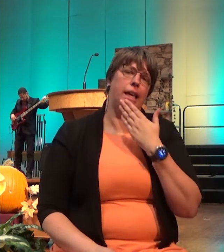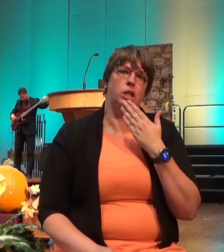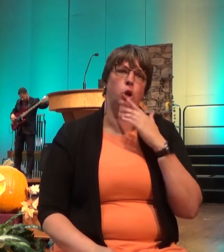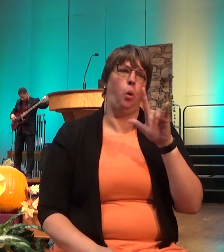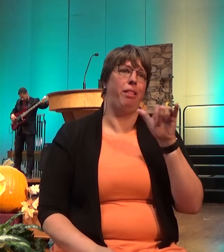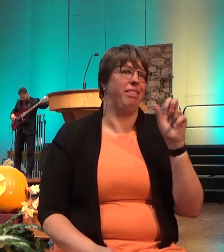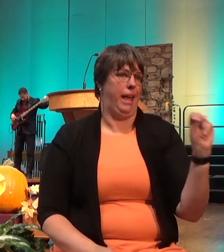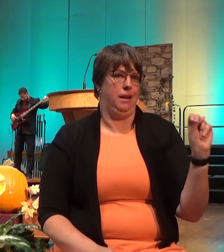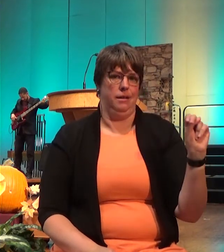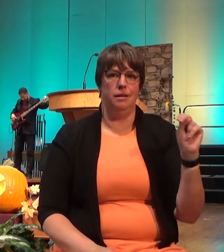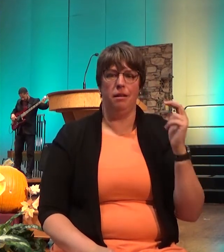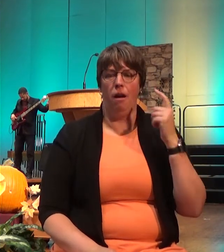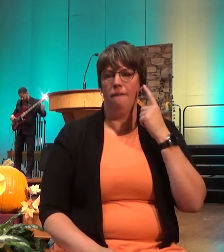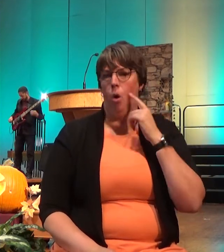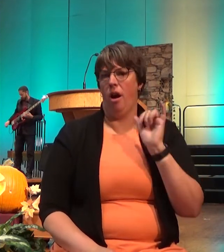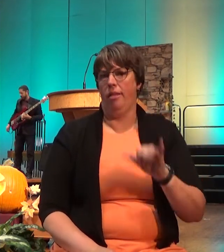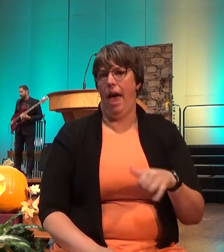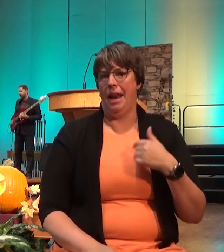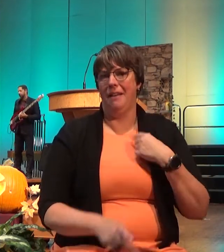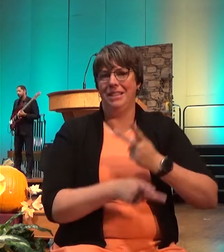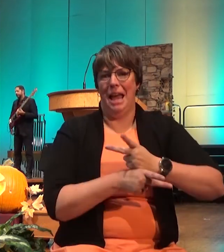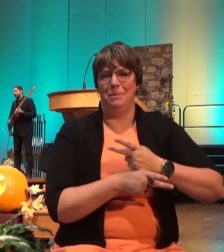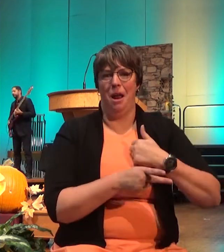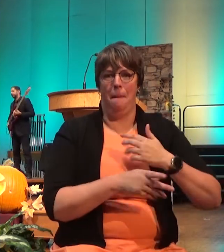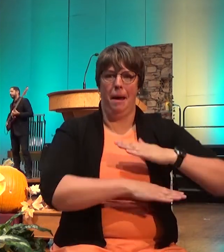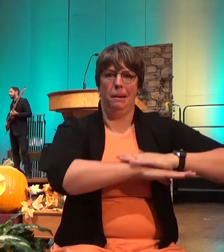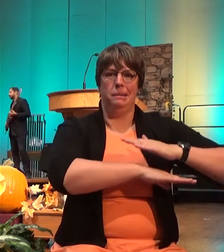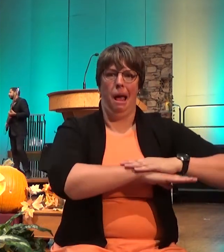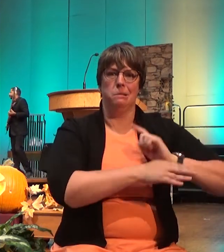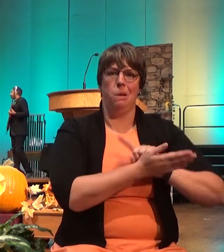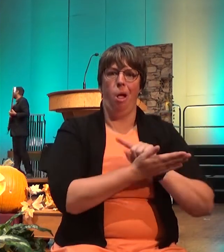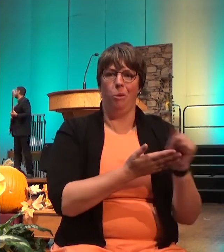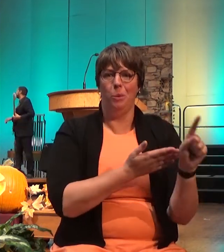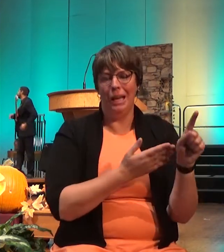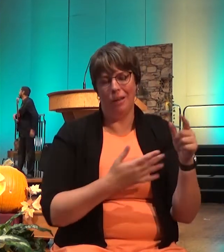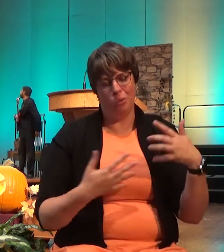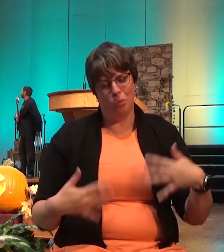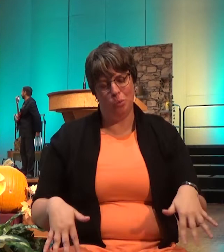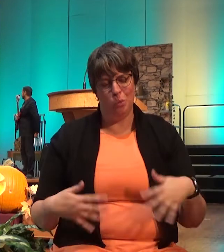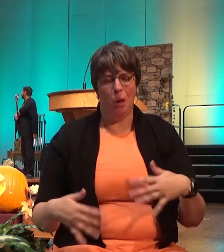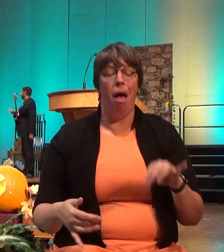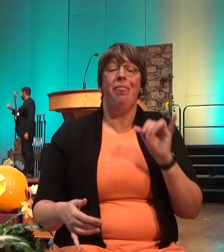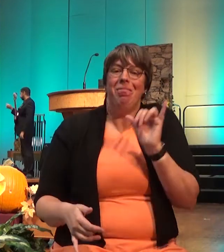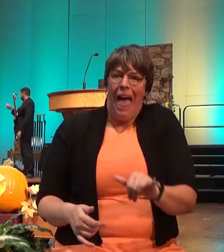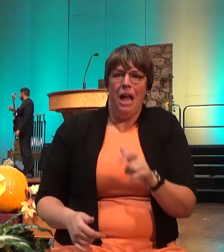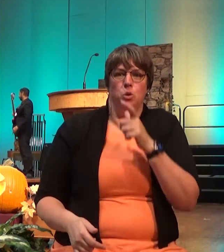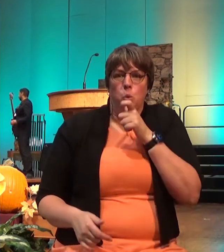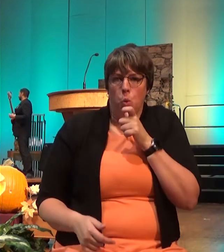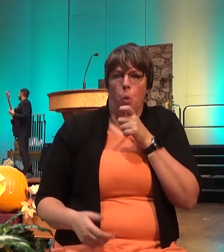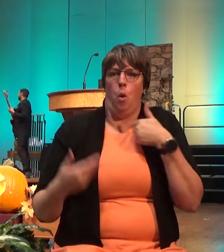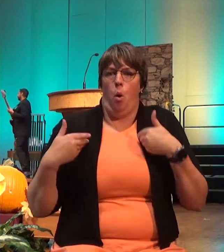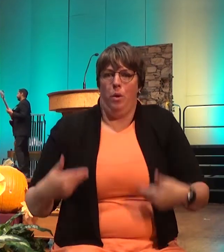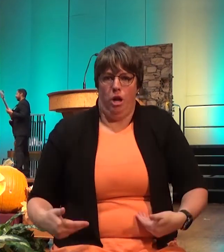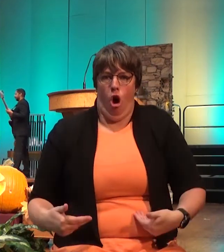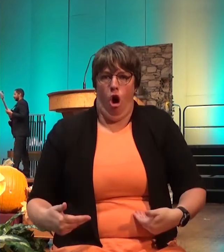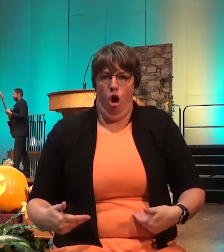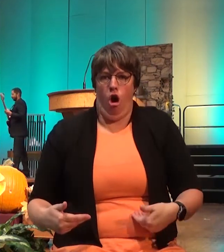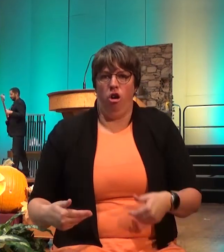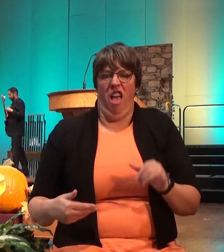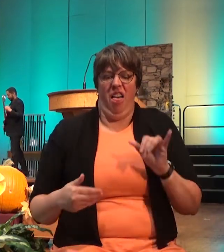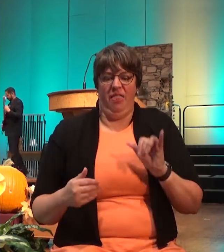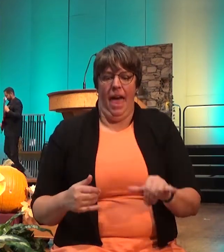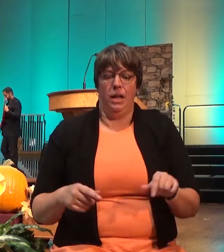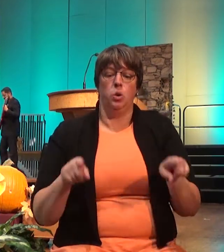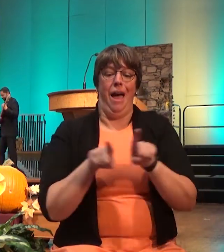that I've kept on my desk all week. Because that is who we are. That is what we do. That is how we live, move, and have our being. So as we give today,